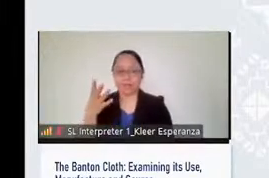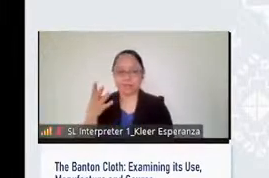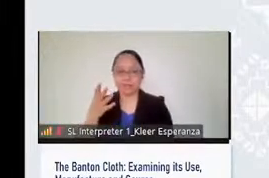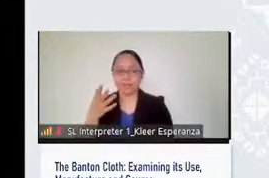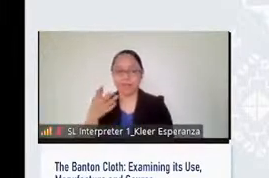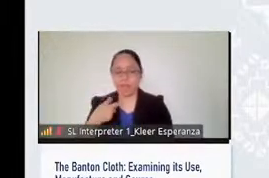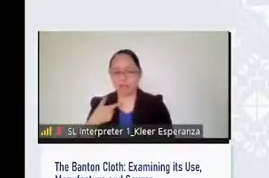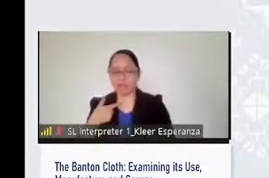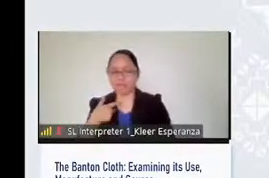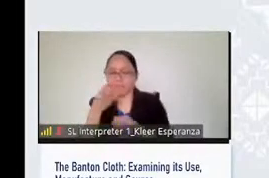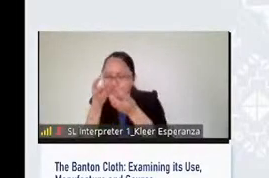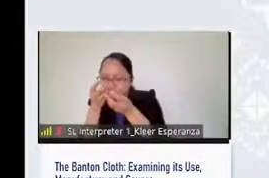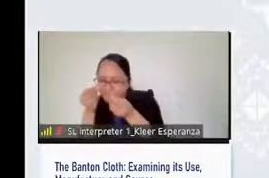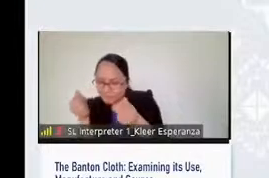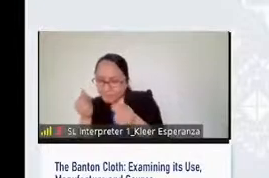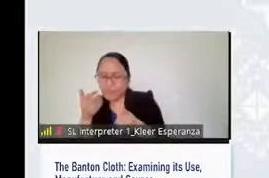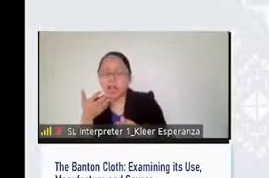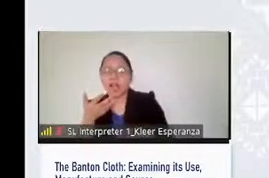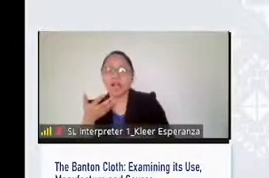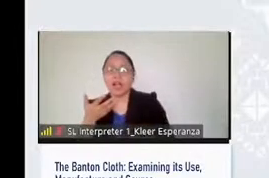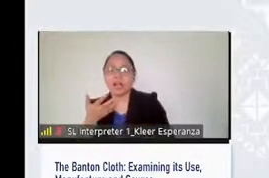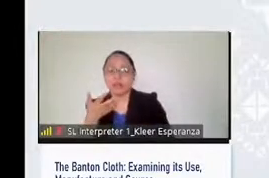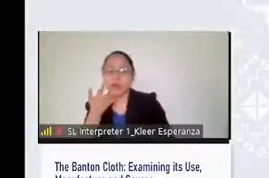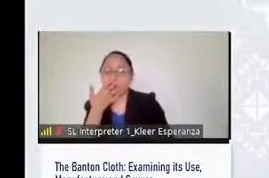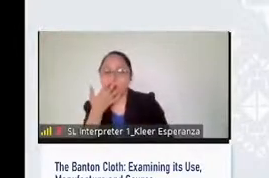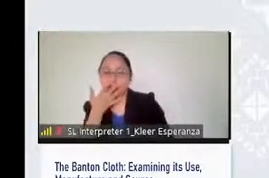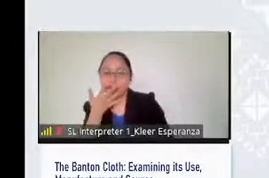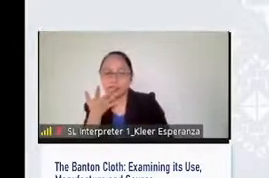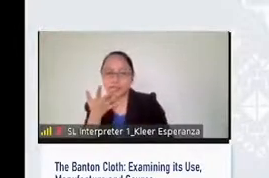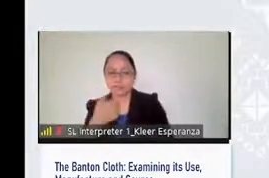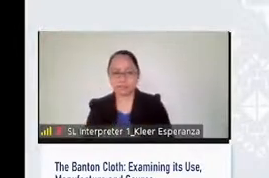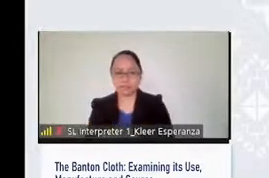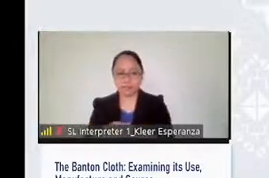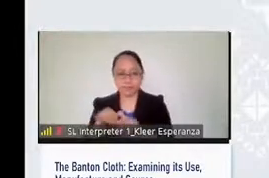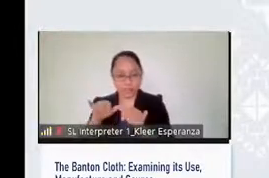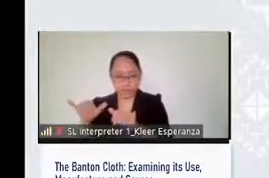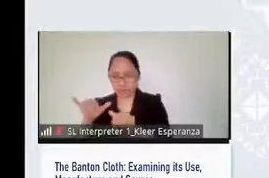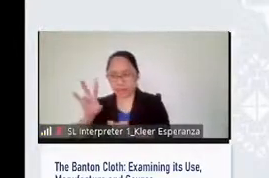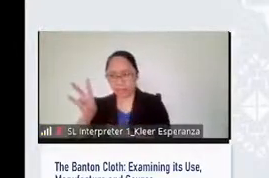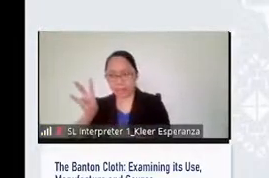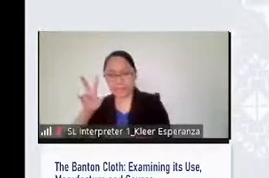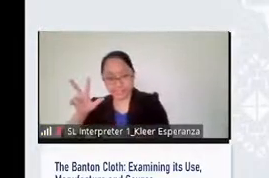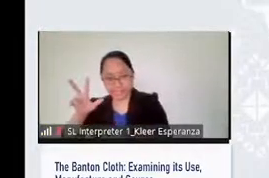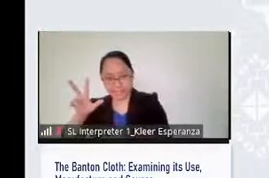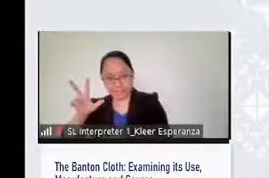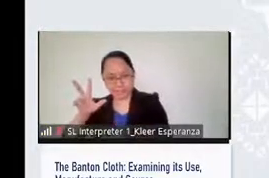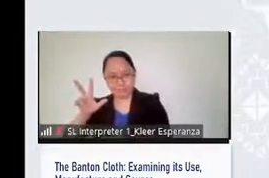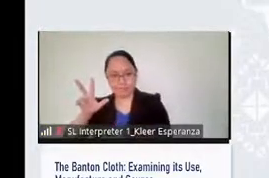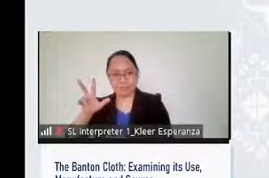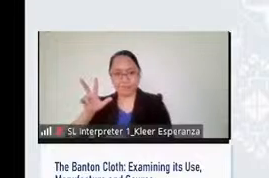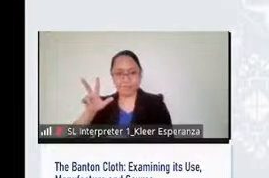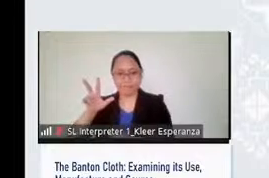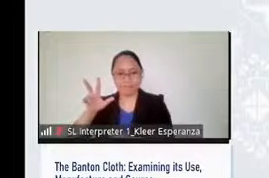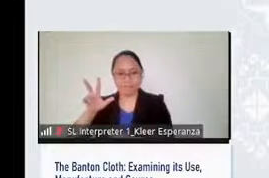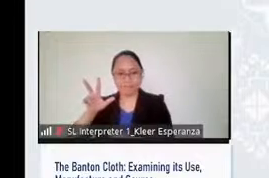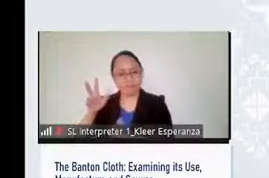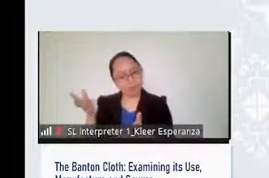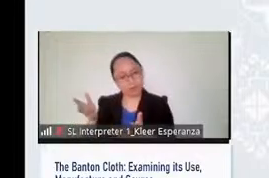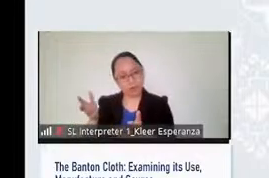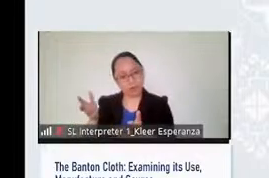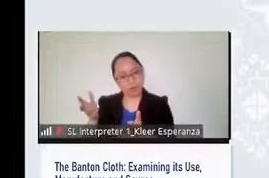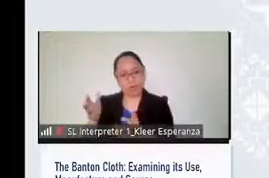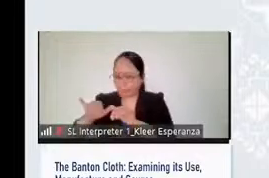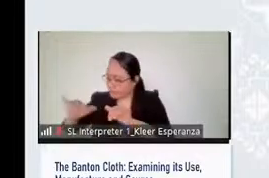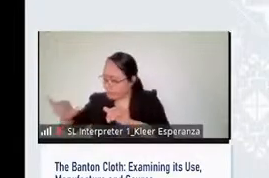the warp and the weft threads. The maximum length of fragment B is 73 centimeters and its maximum width is